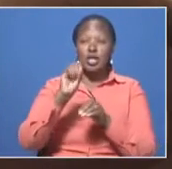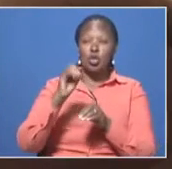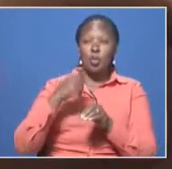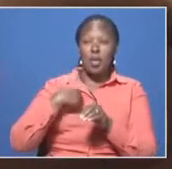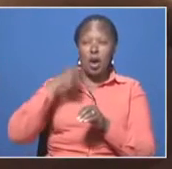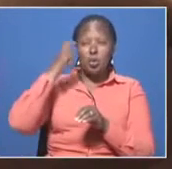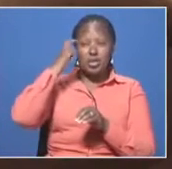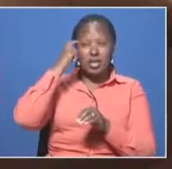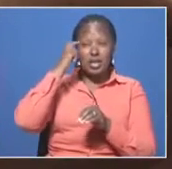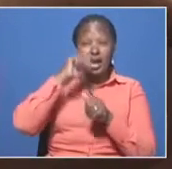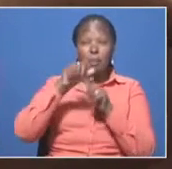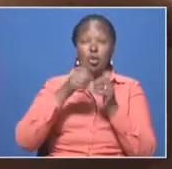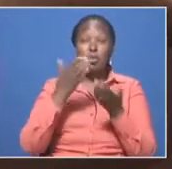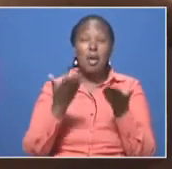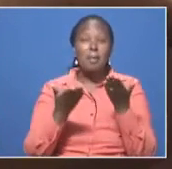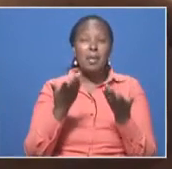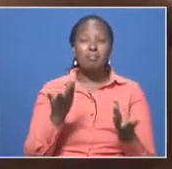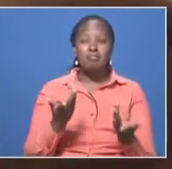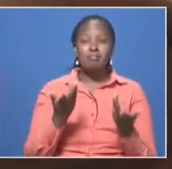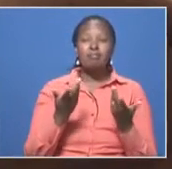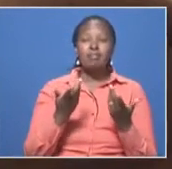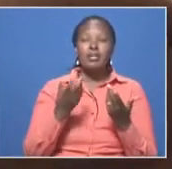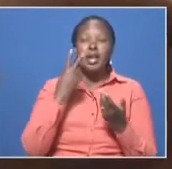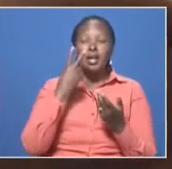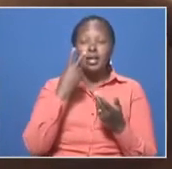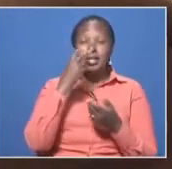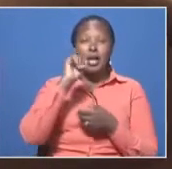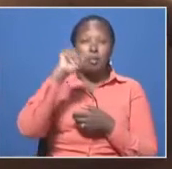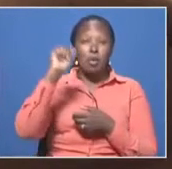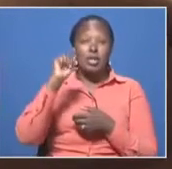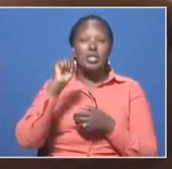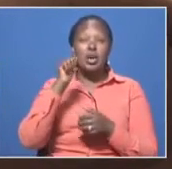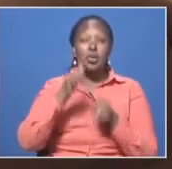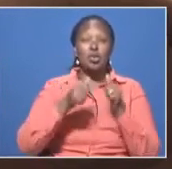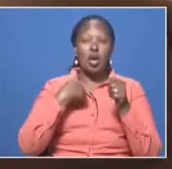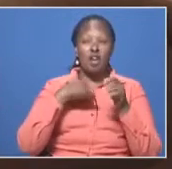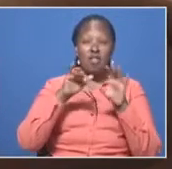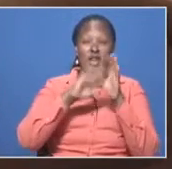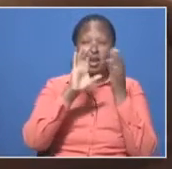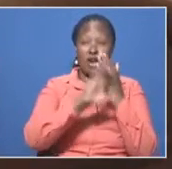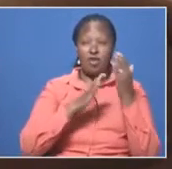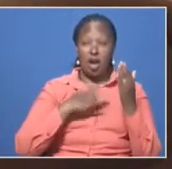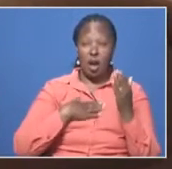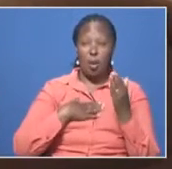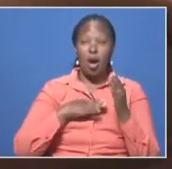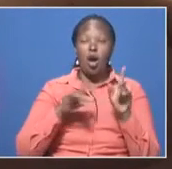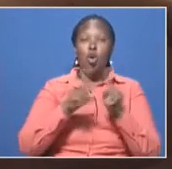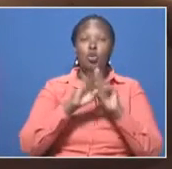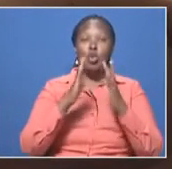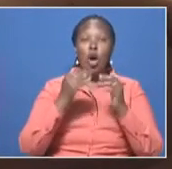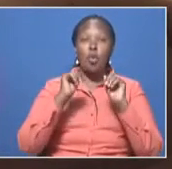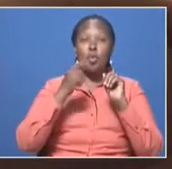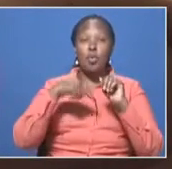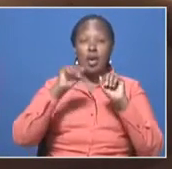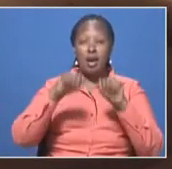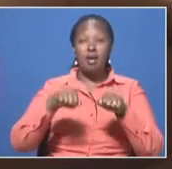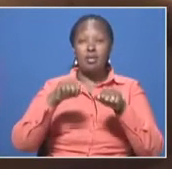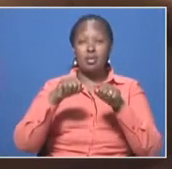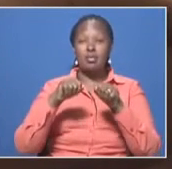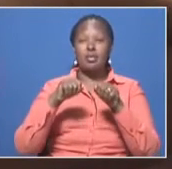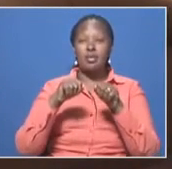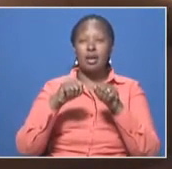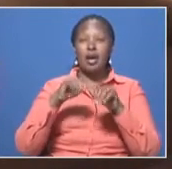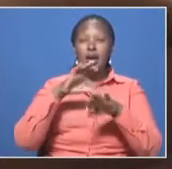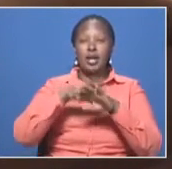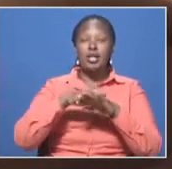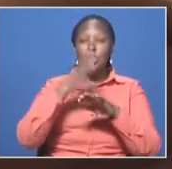thinking about maybe looking at the policies that we have in our country and how we can enrich the policies that we have so that